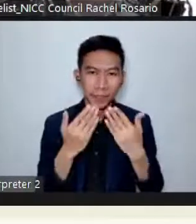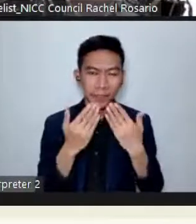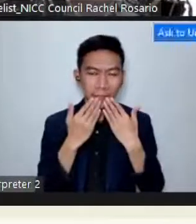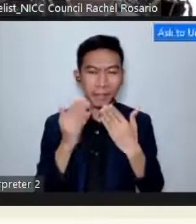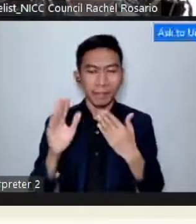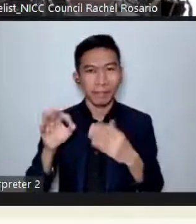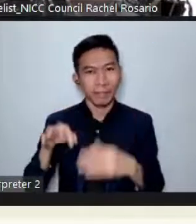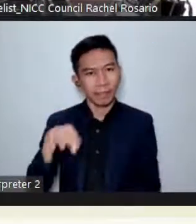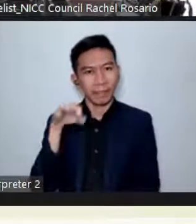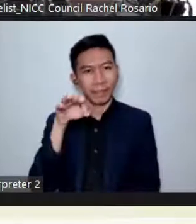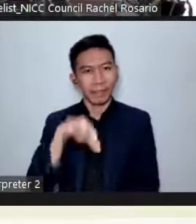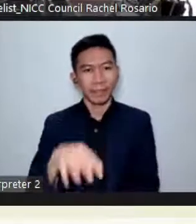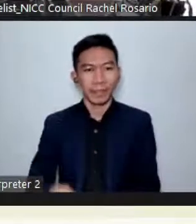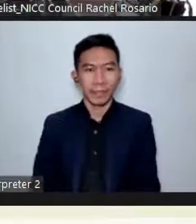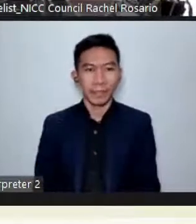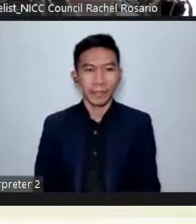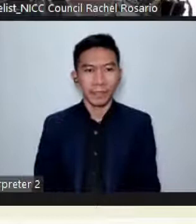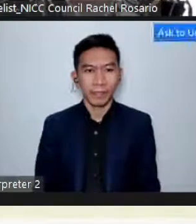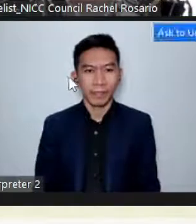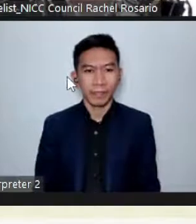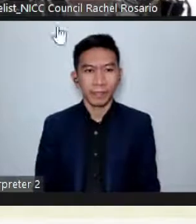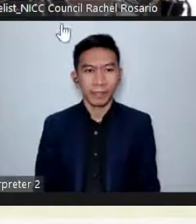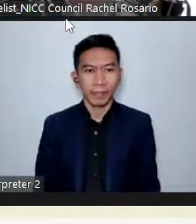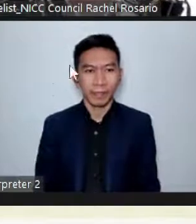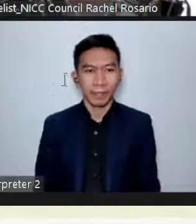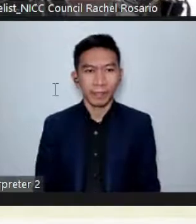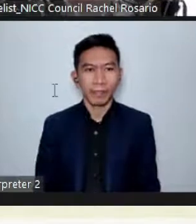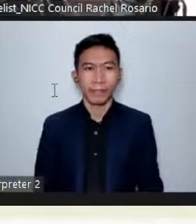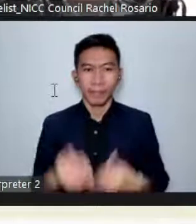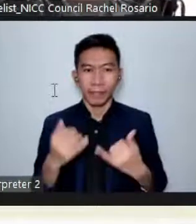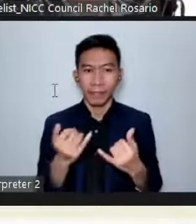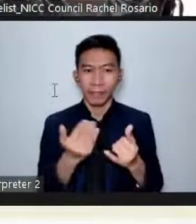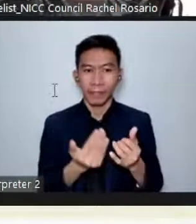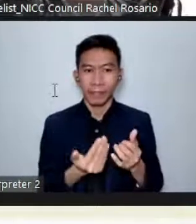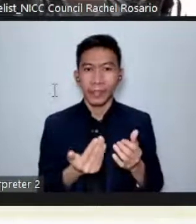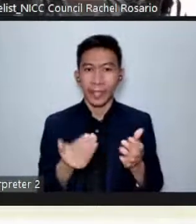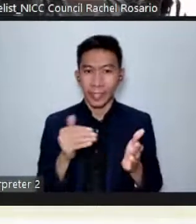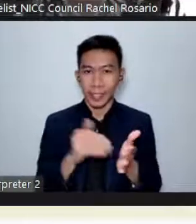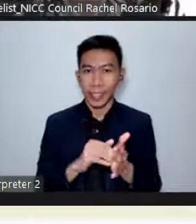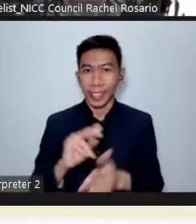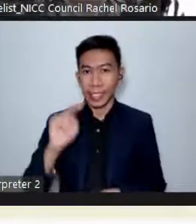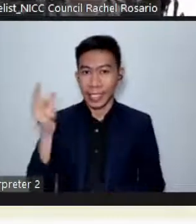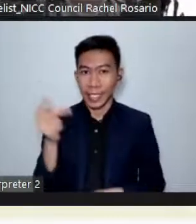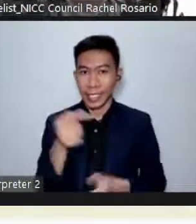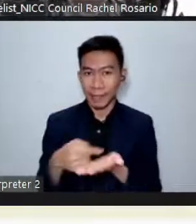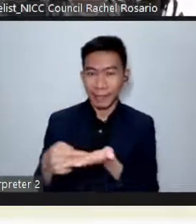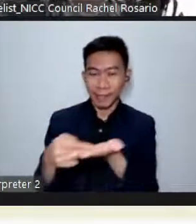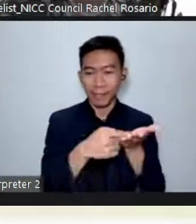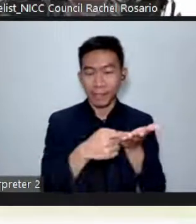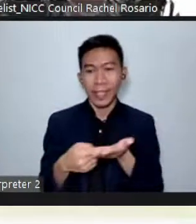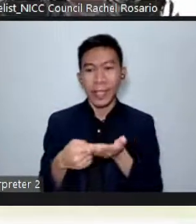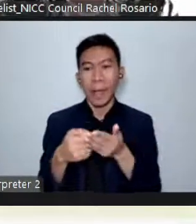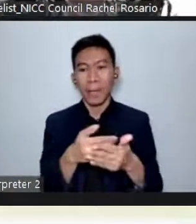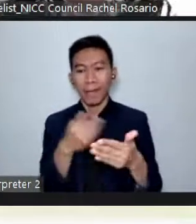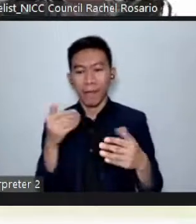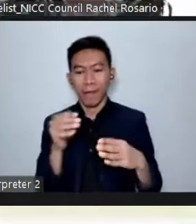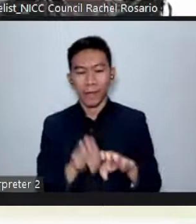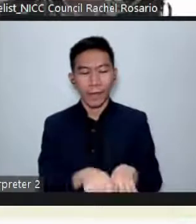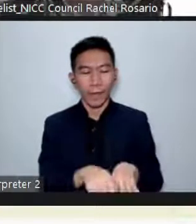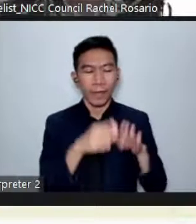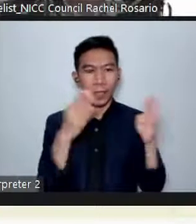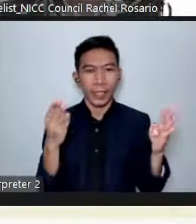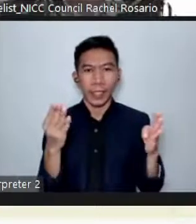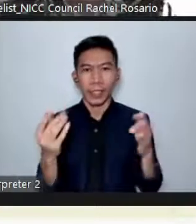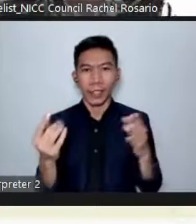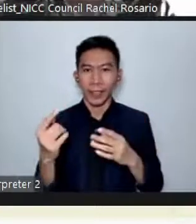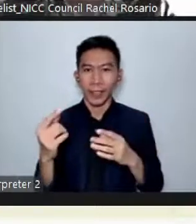valuable addition. We will be going into the second round before we open to the